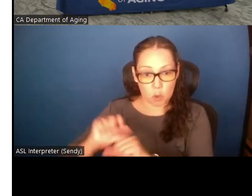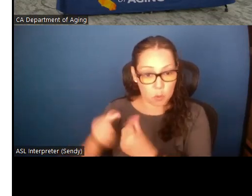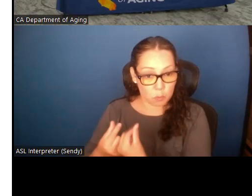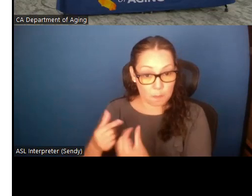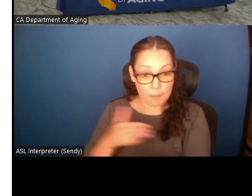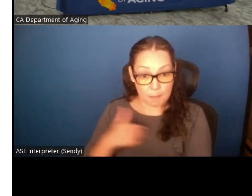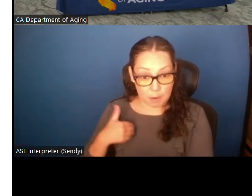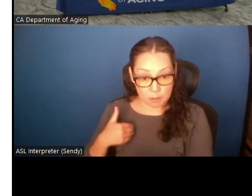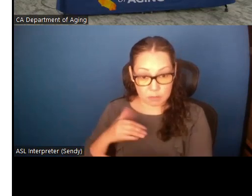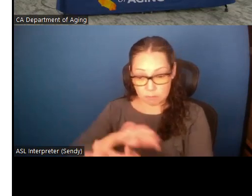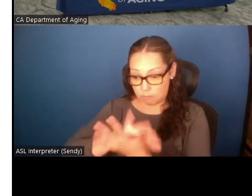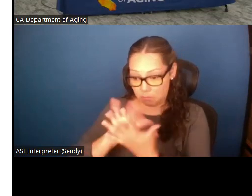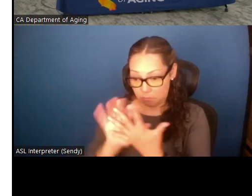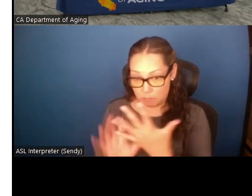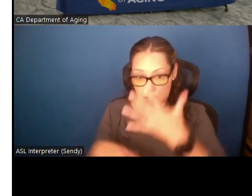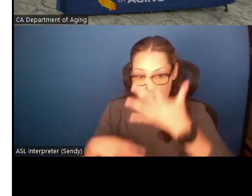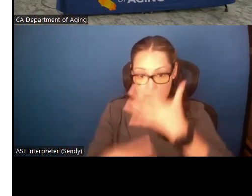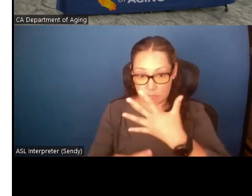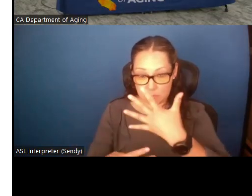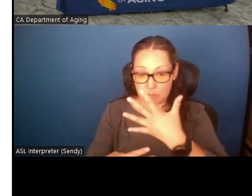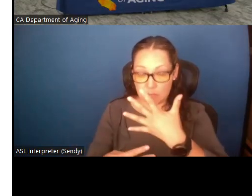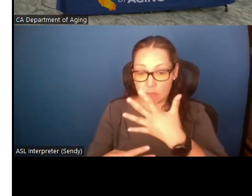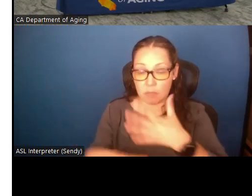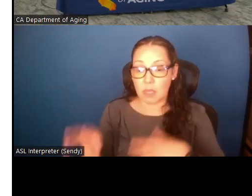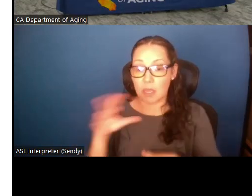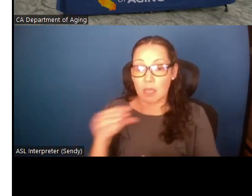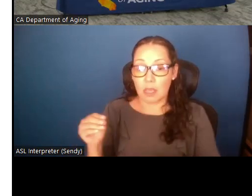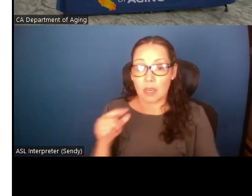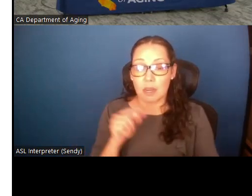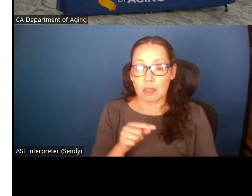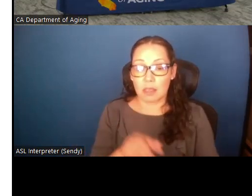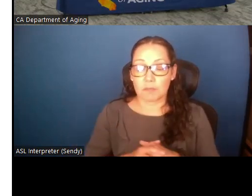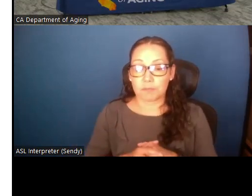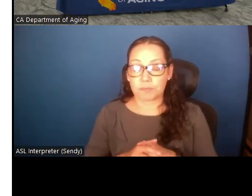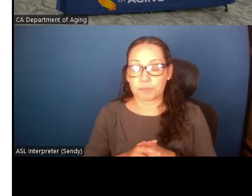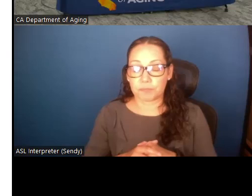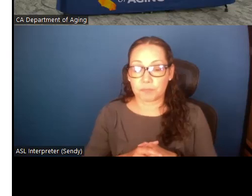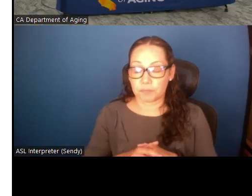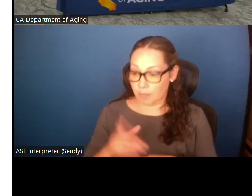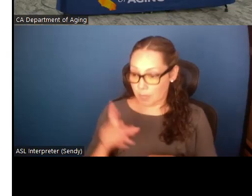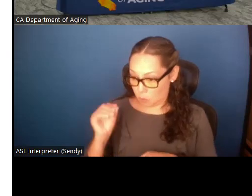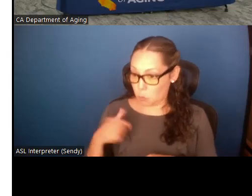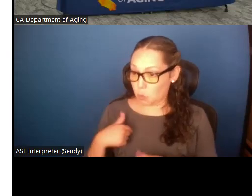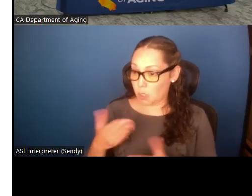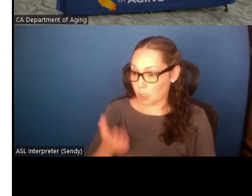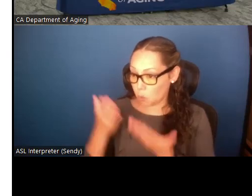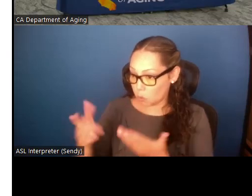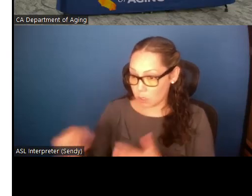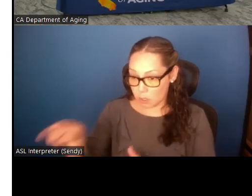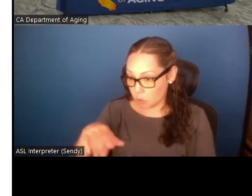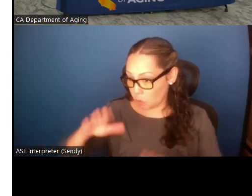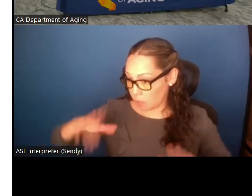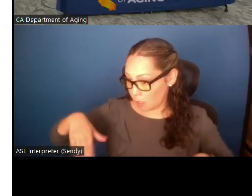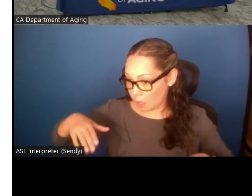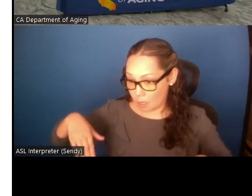principles. I won't read through this chart, but I do encourage you, if you haven't been able to do